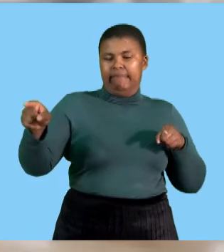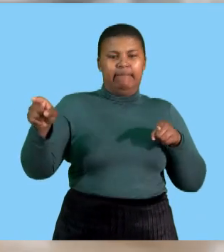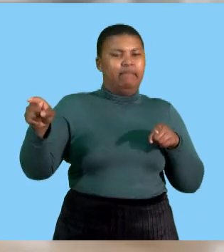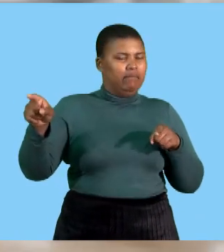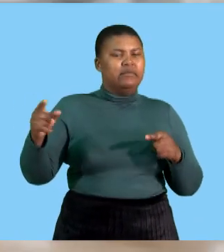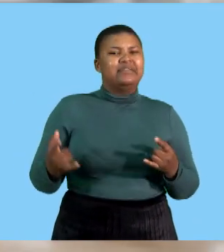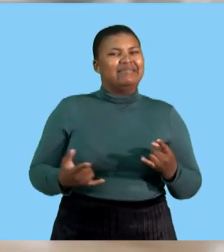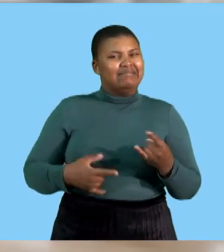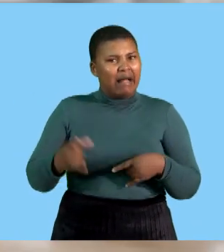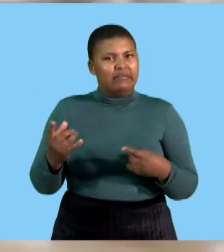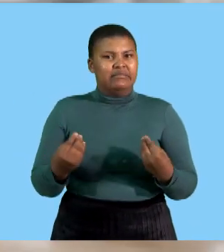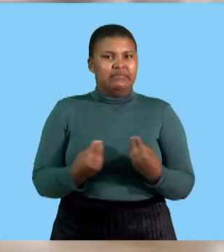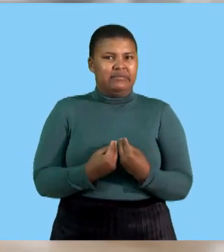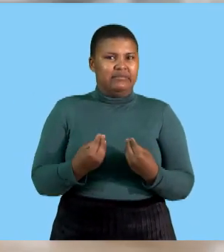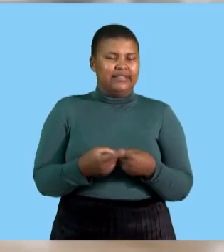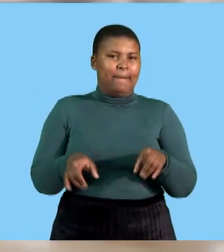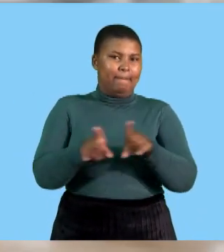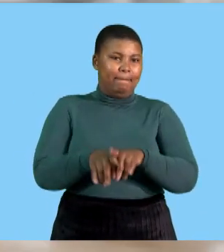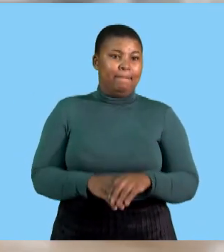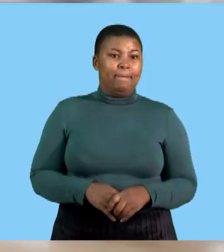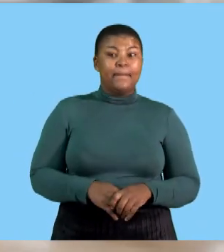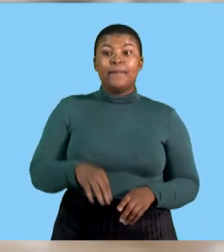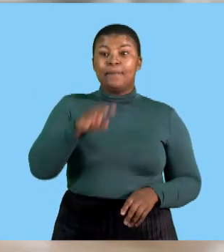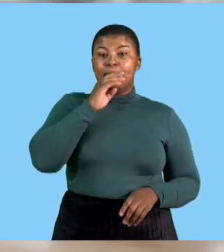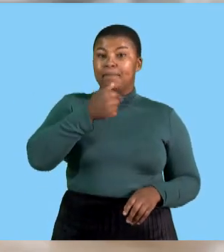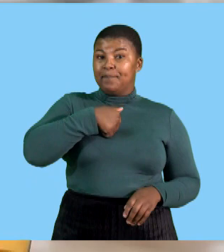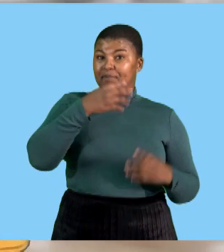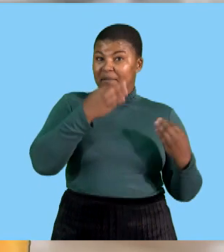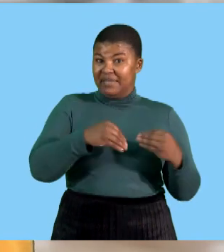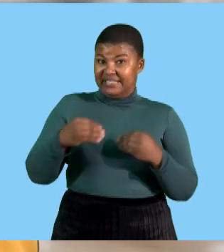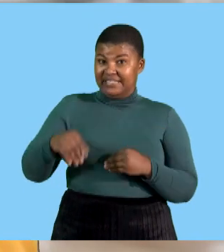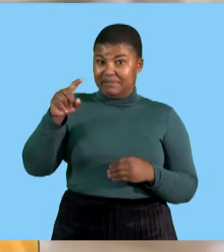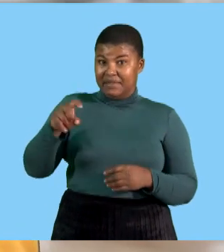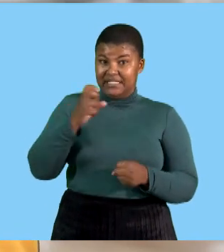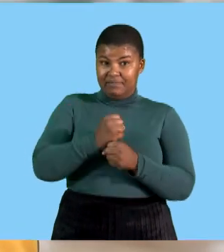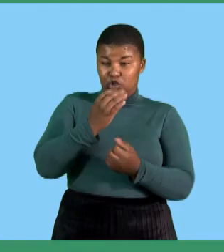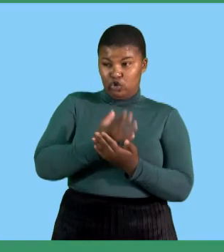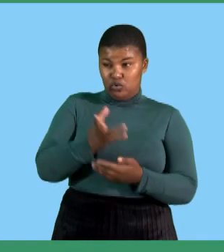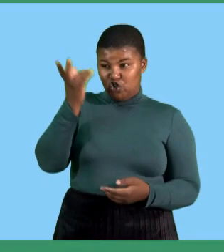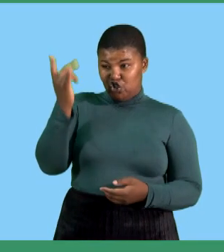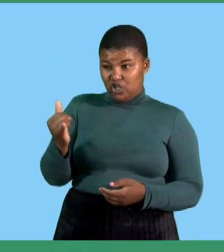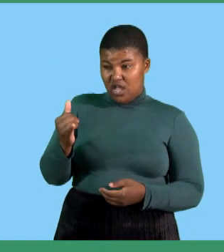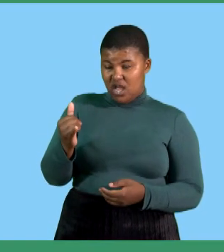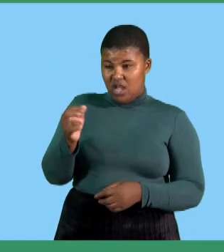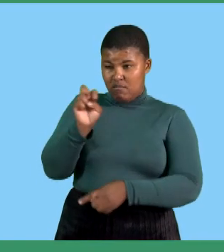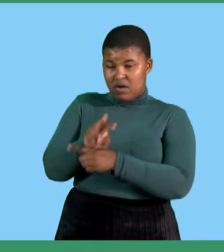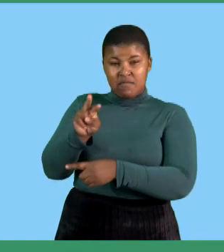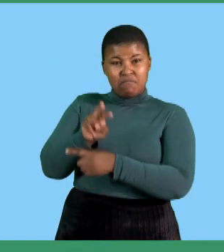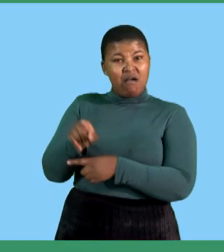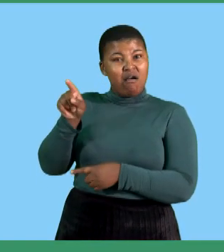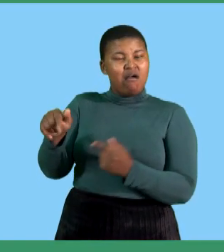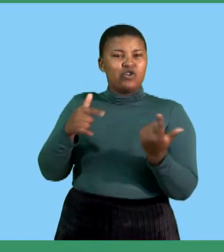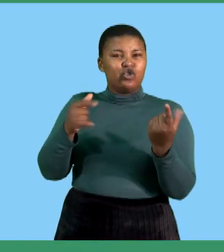do. So what must we as a business do? The business must usually study the activities of